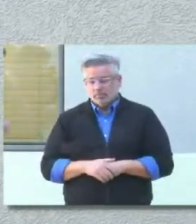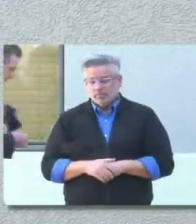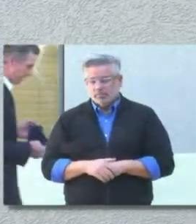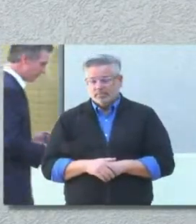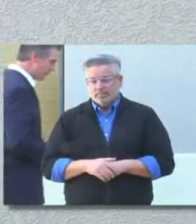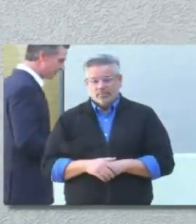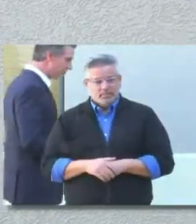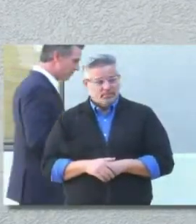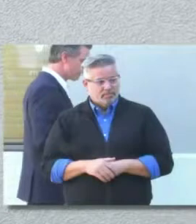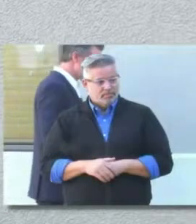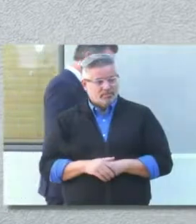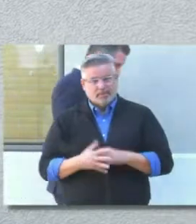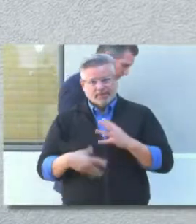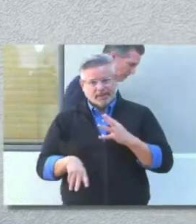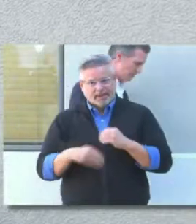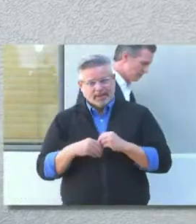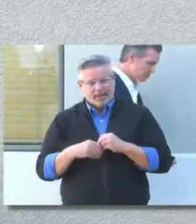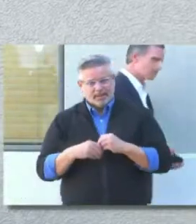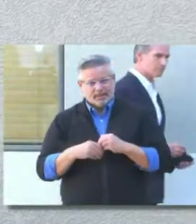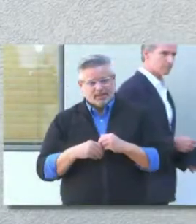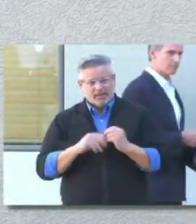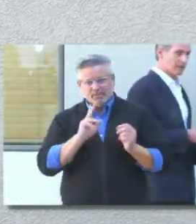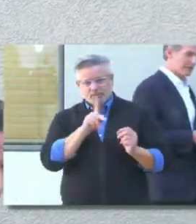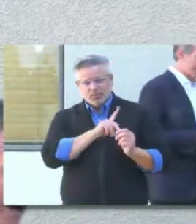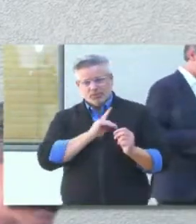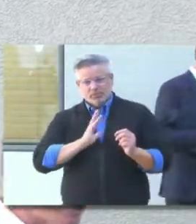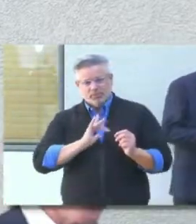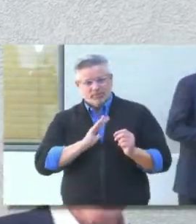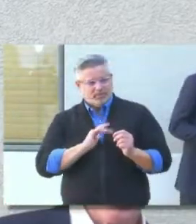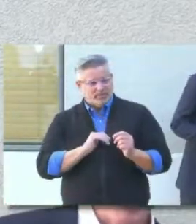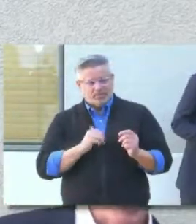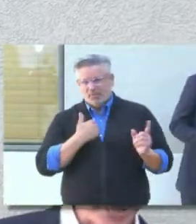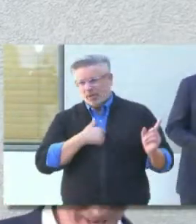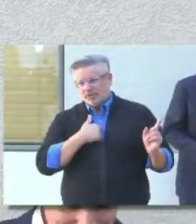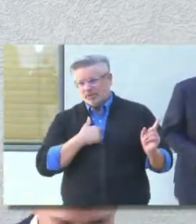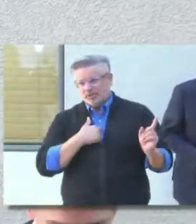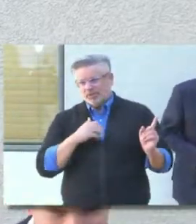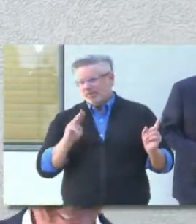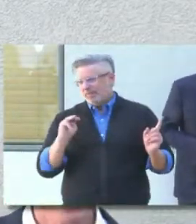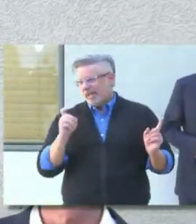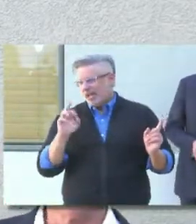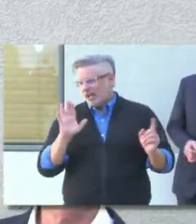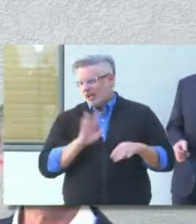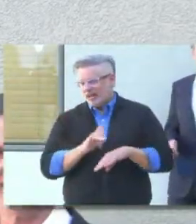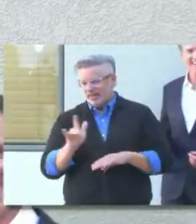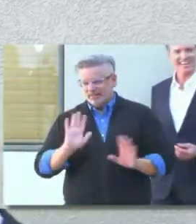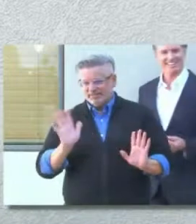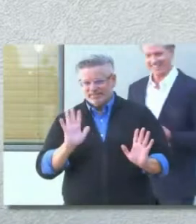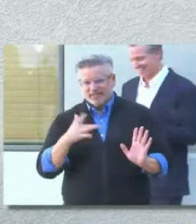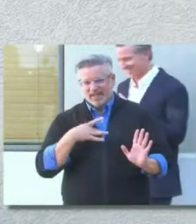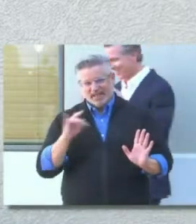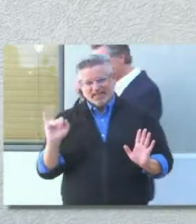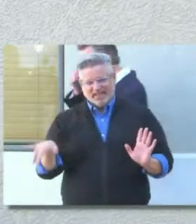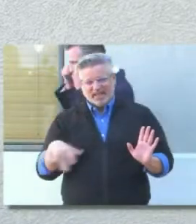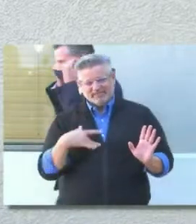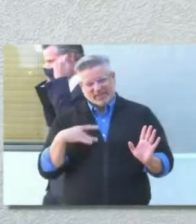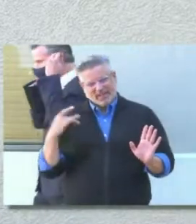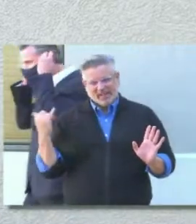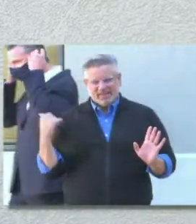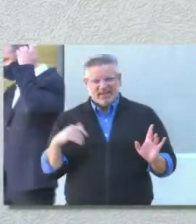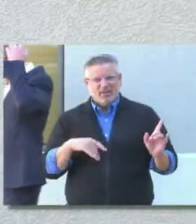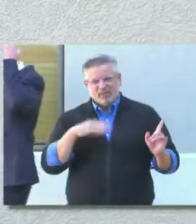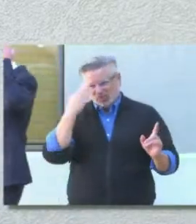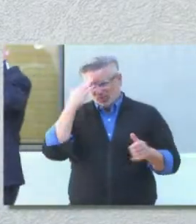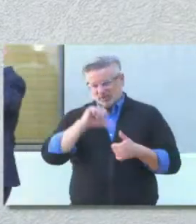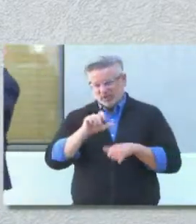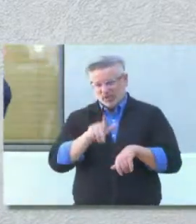Mr. Governor, I'm going to add here, take a point of personal privilege. And I apologize if I called you mayor earlier. We've known each other a